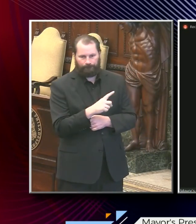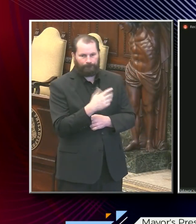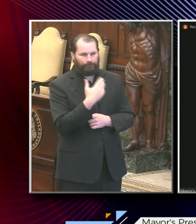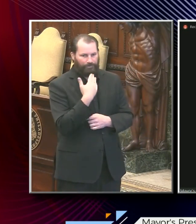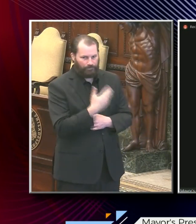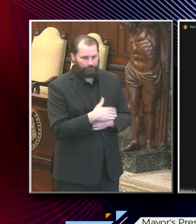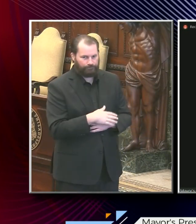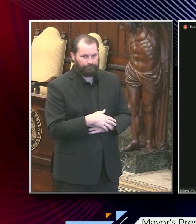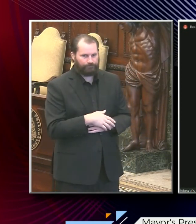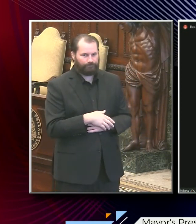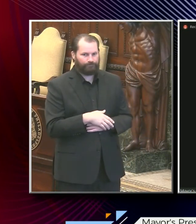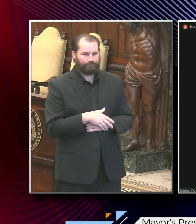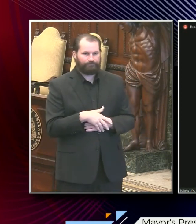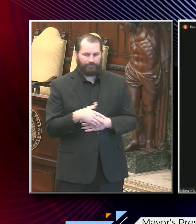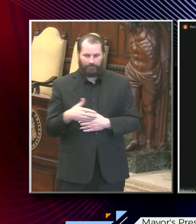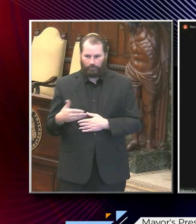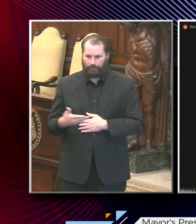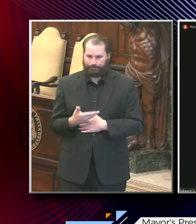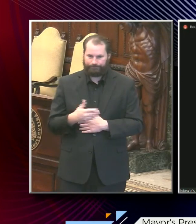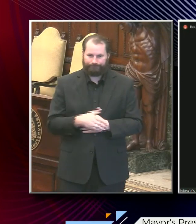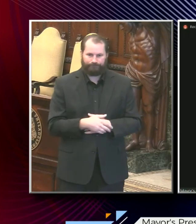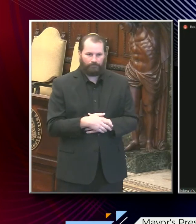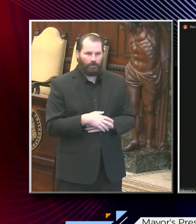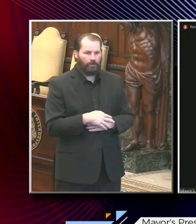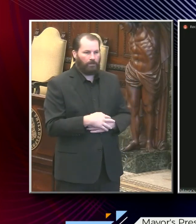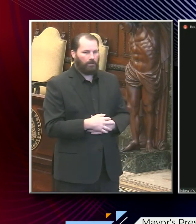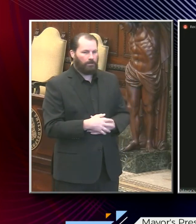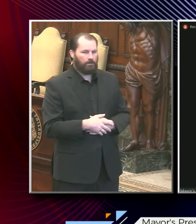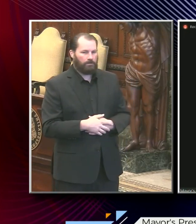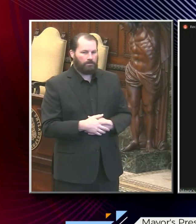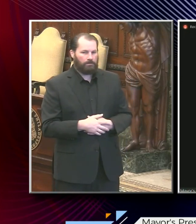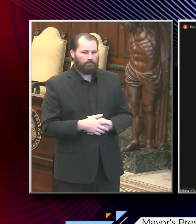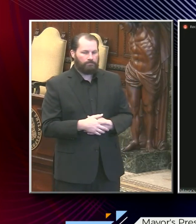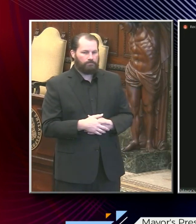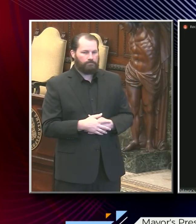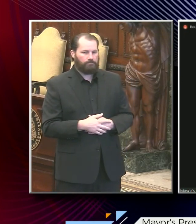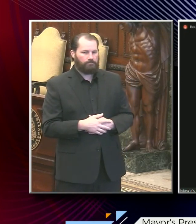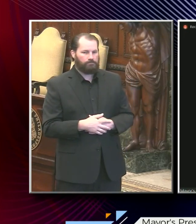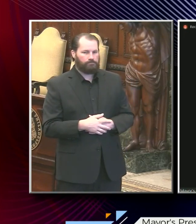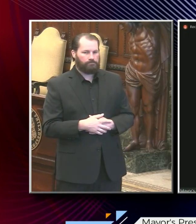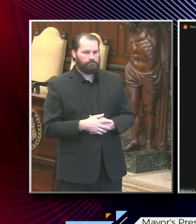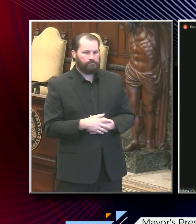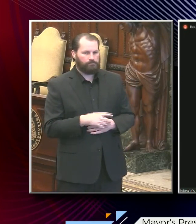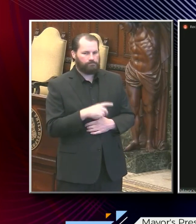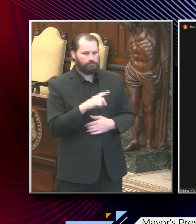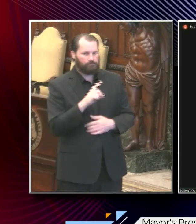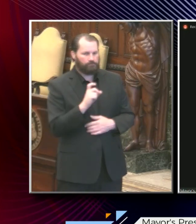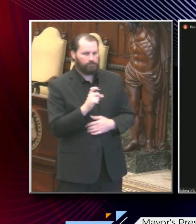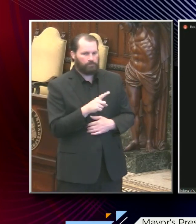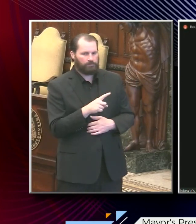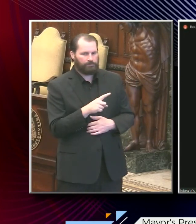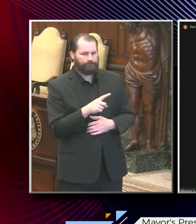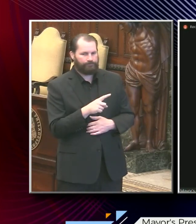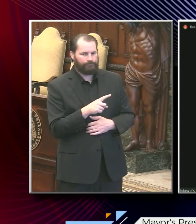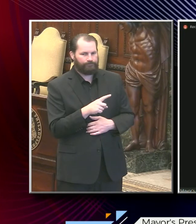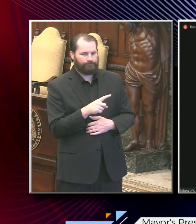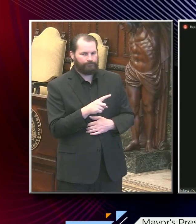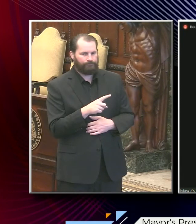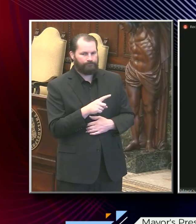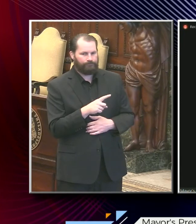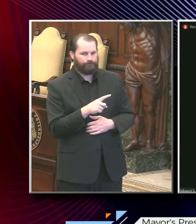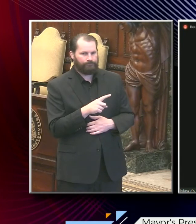Okay. Go ahead, Jenny. Oh, awesome. Thanks. I'm trying to hit record on my computer too, so I can record what you're